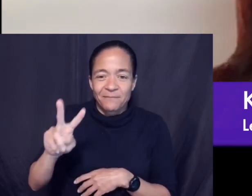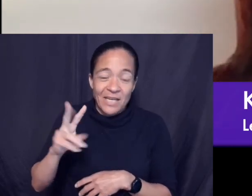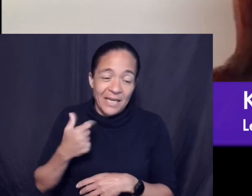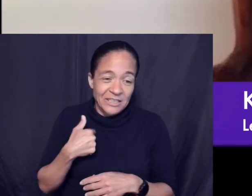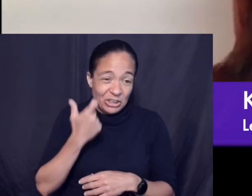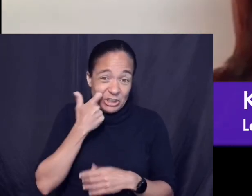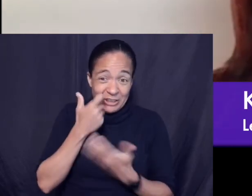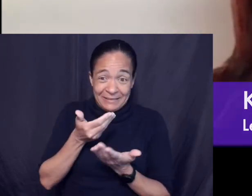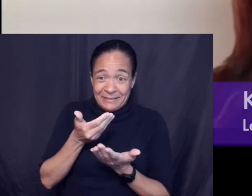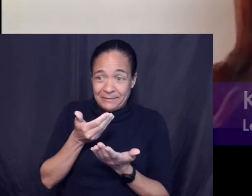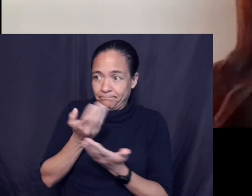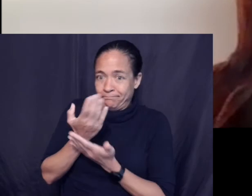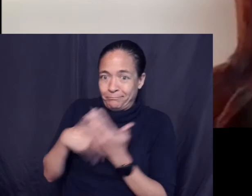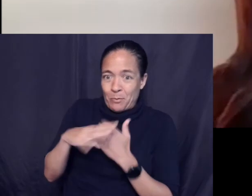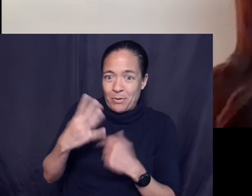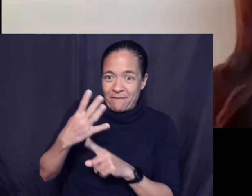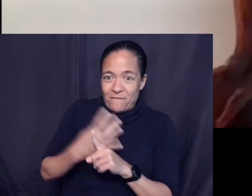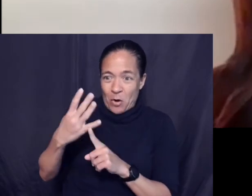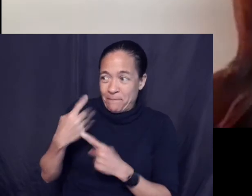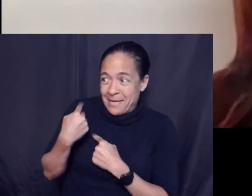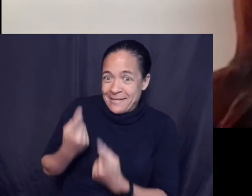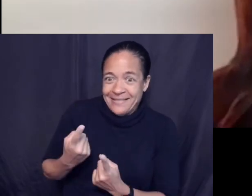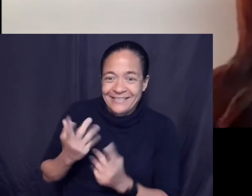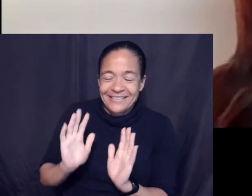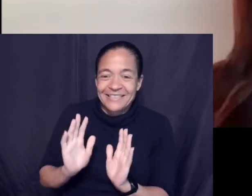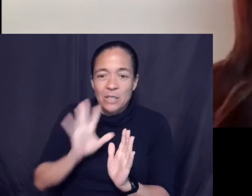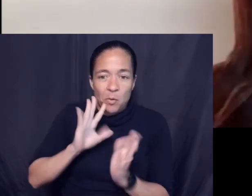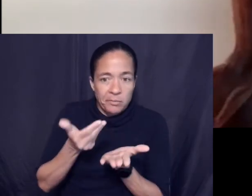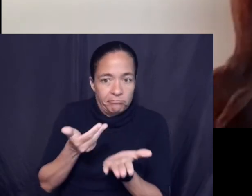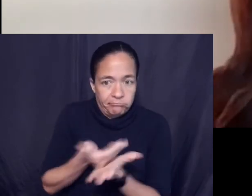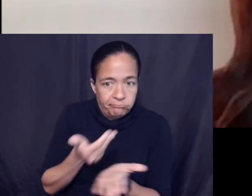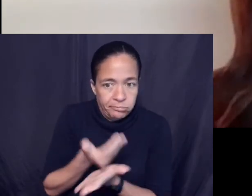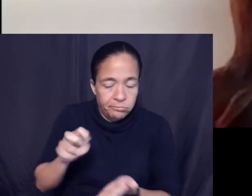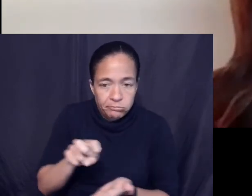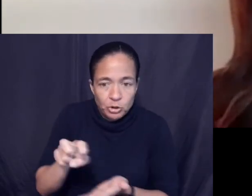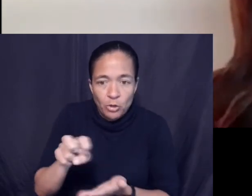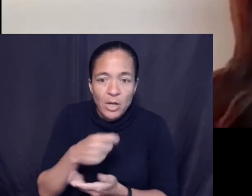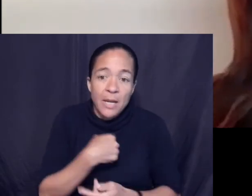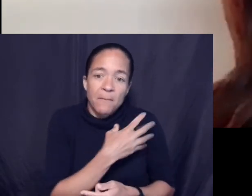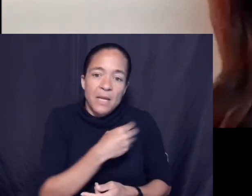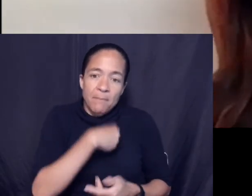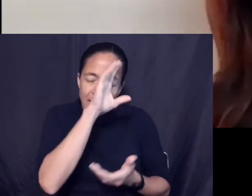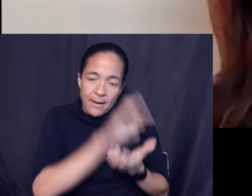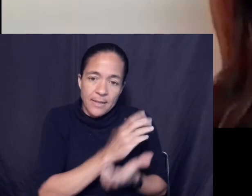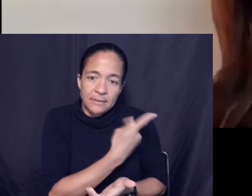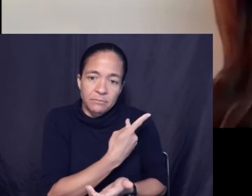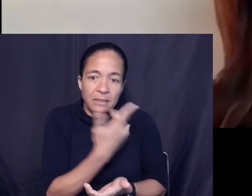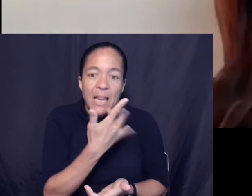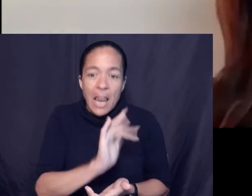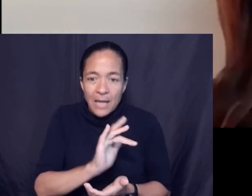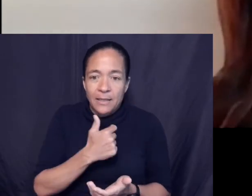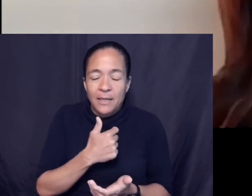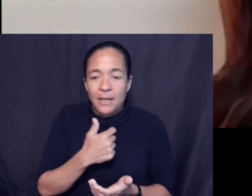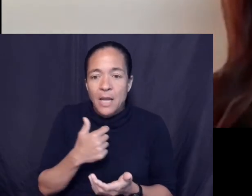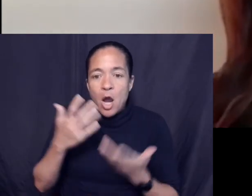is very new in the last 4 months. So we have, my husband and I were lucky enough to